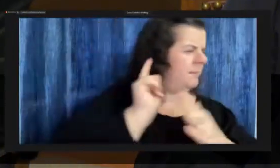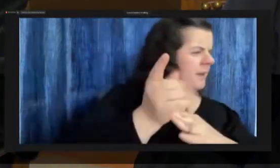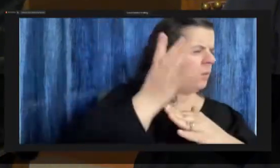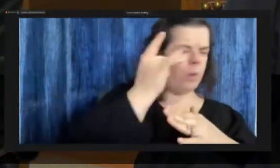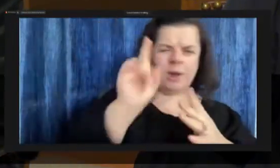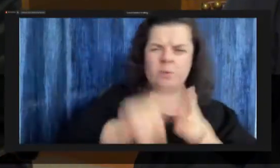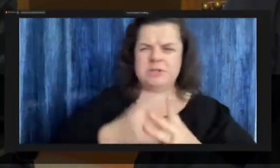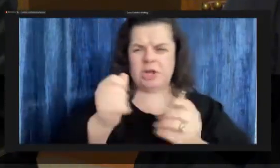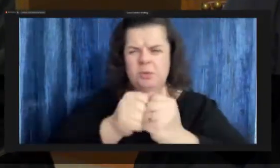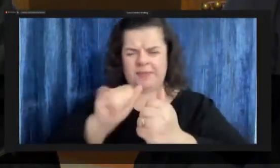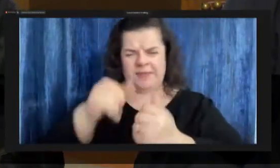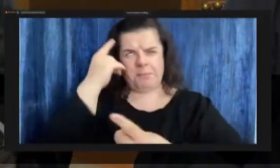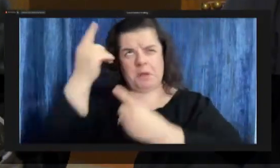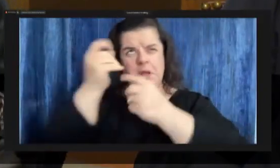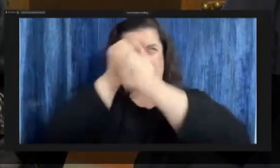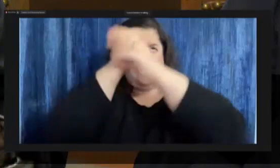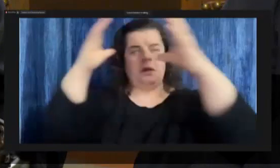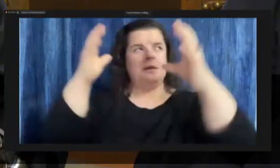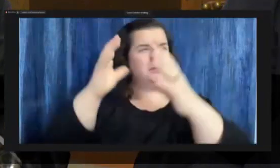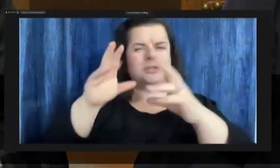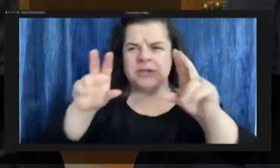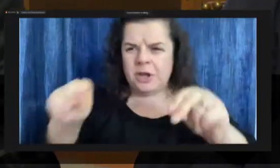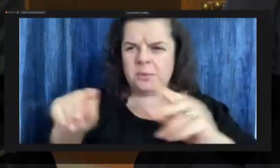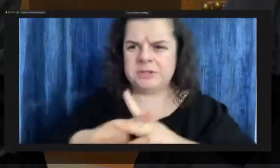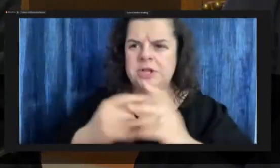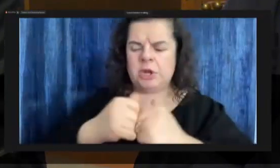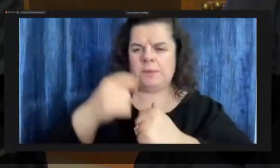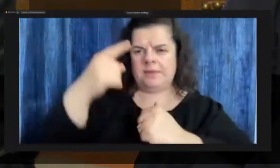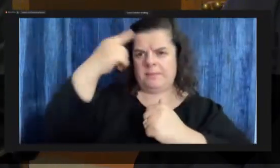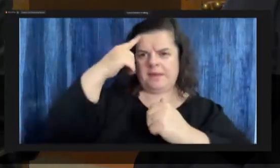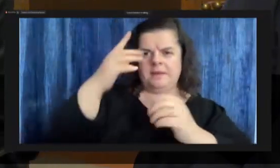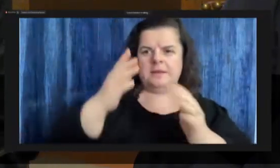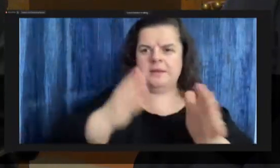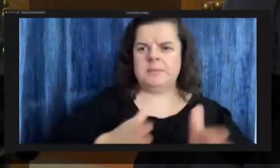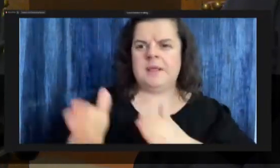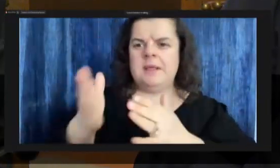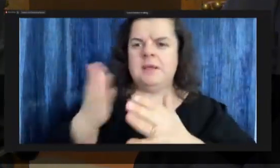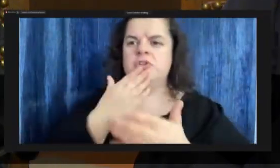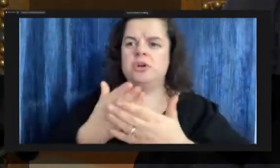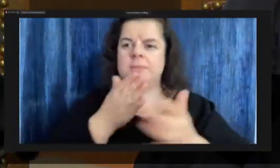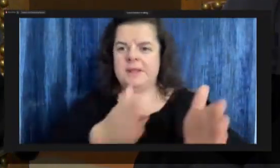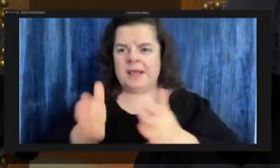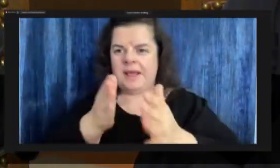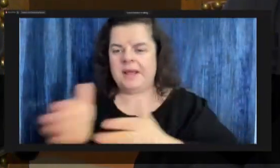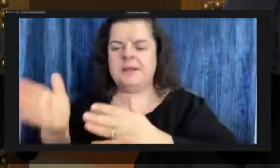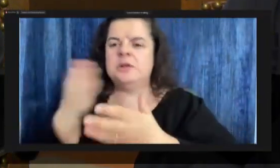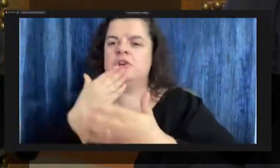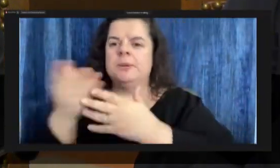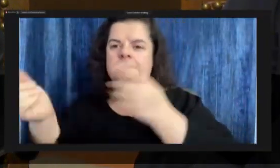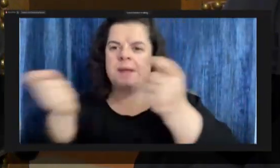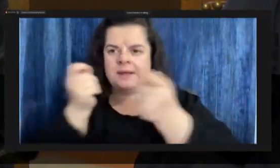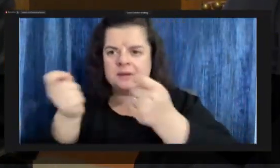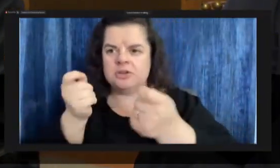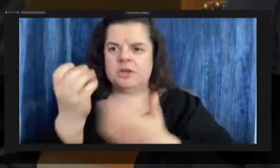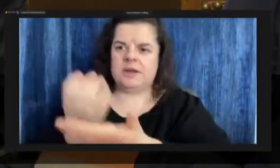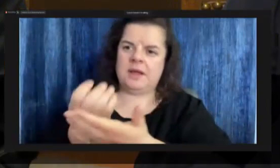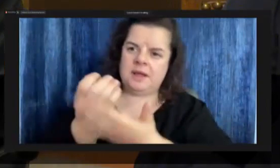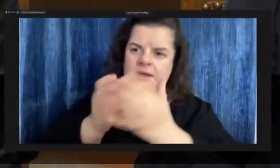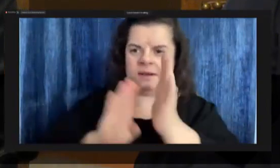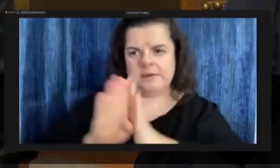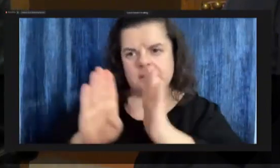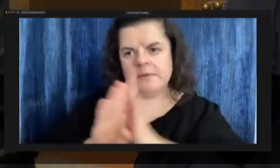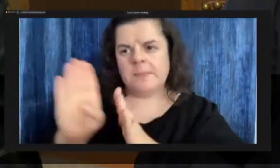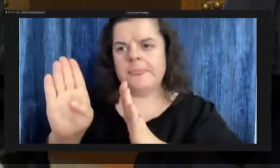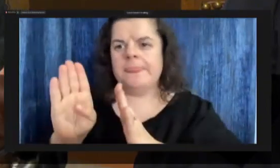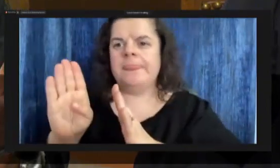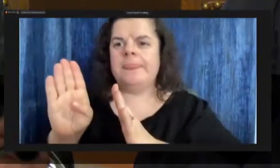of a mindset? We should be beginning with a mindset of good strategy, good planning, good management, economic development, and